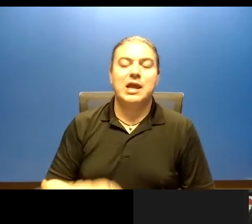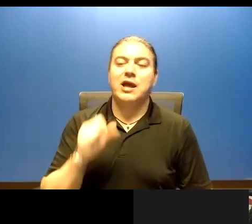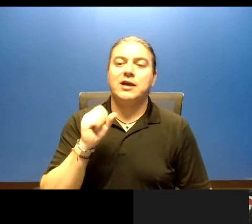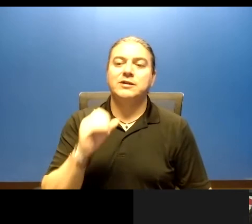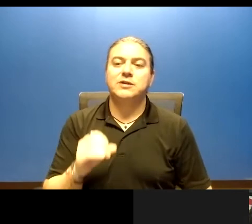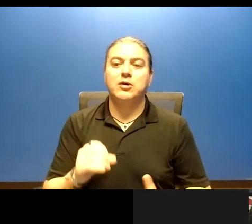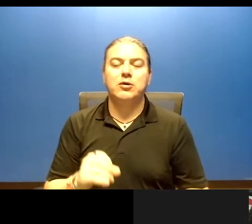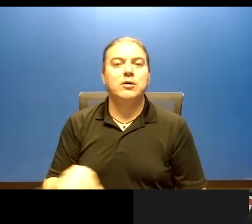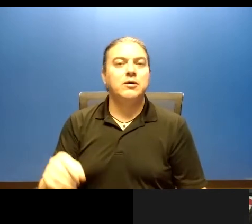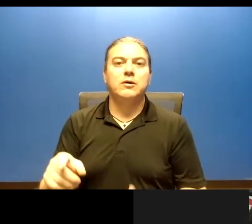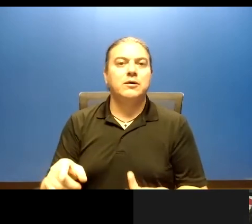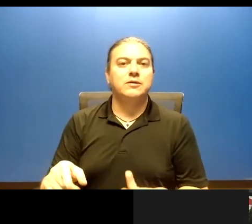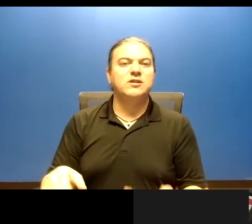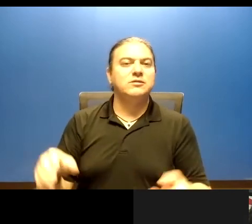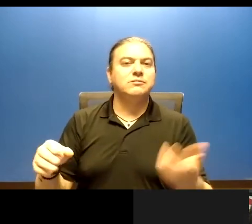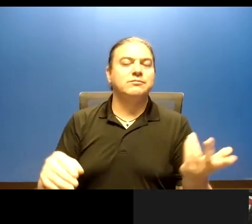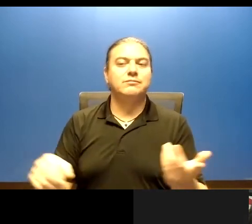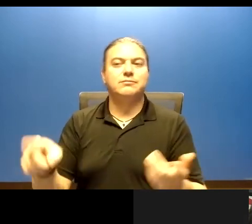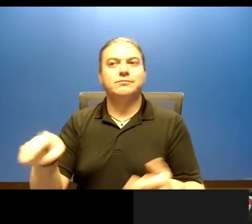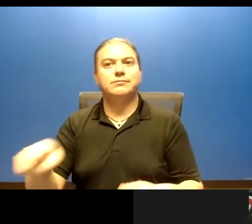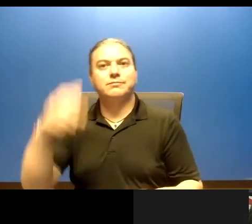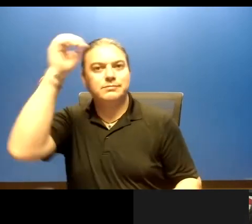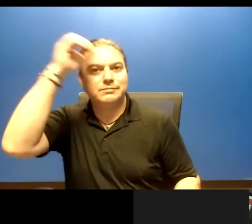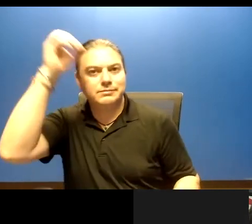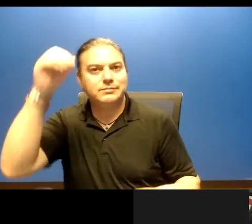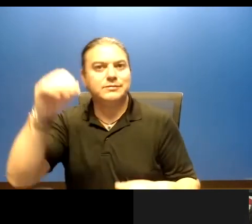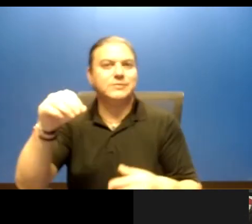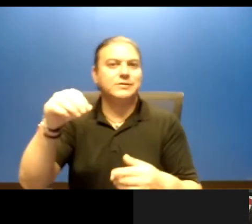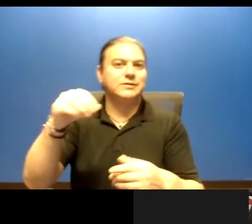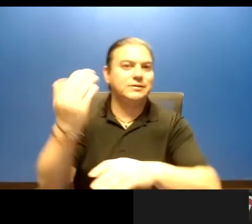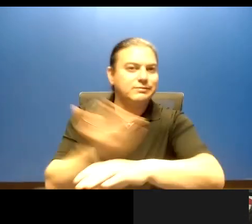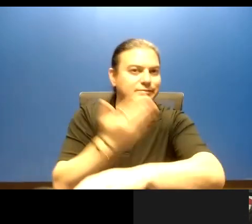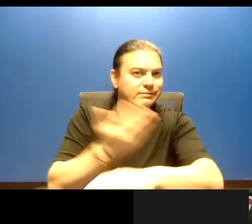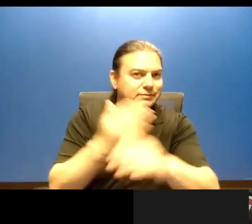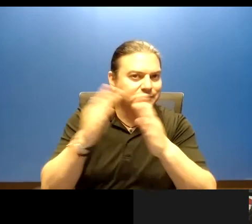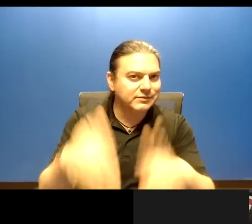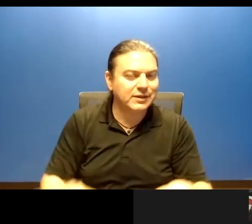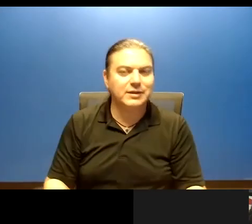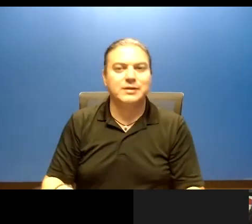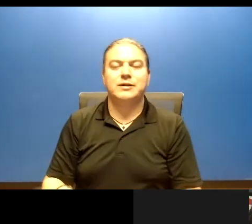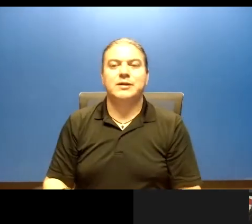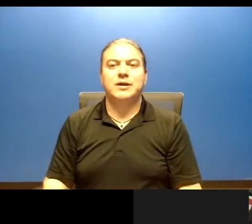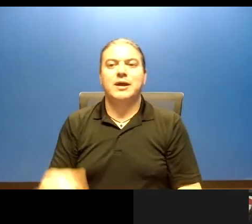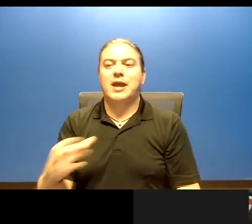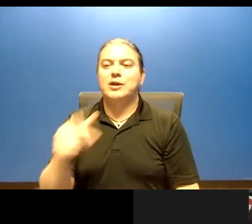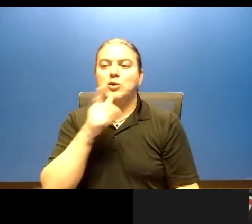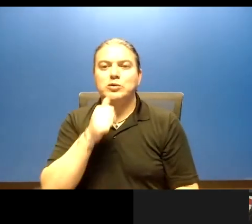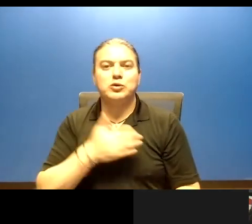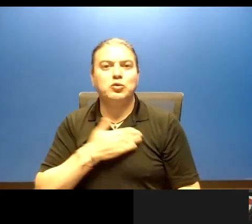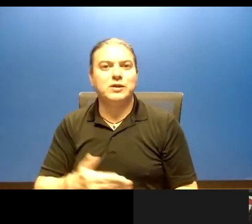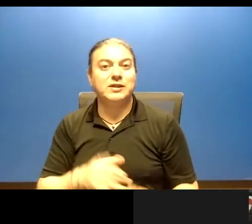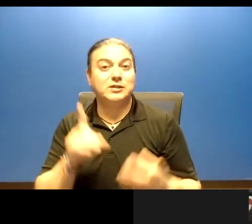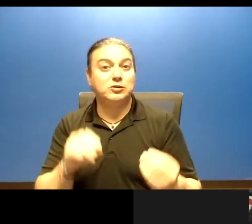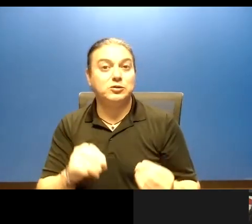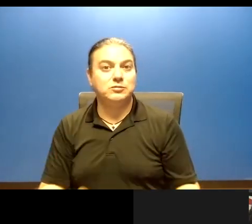lack of education for contractors, the pool of contractors to pick from that would be willing really to go through the extra work.